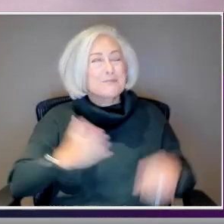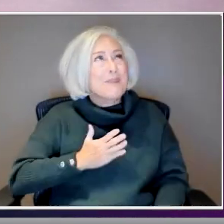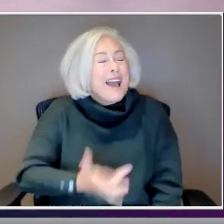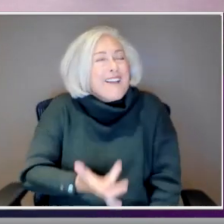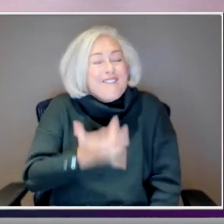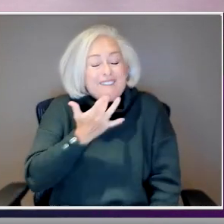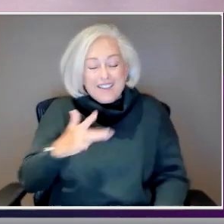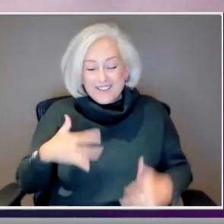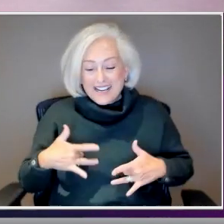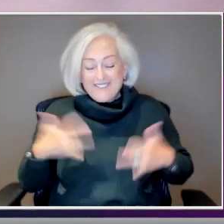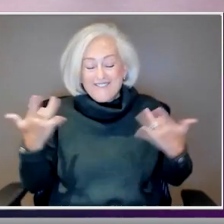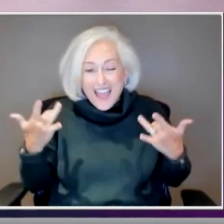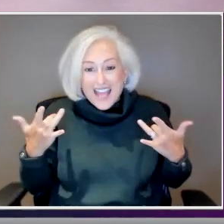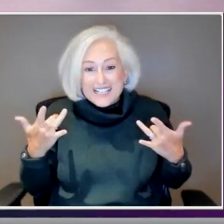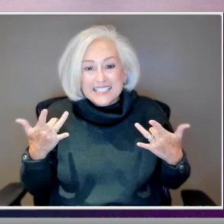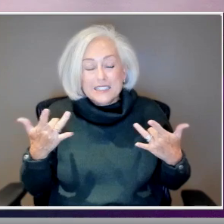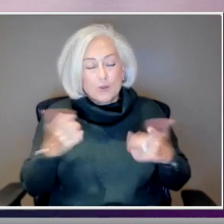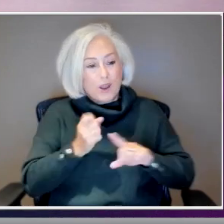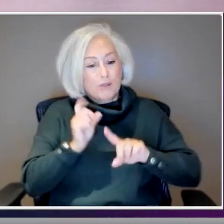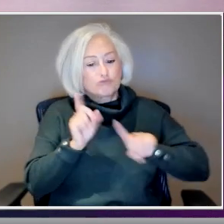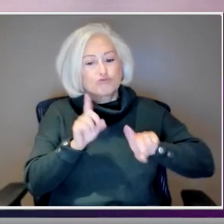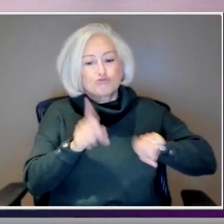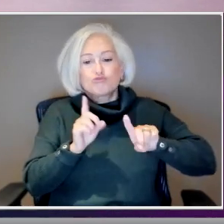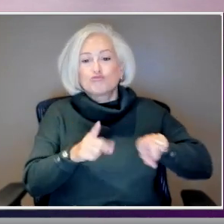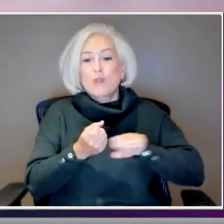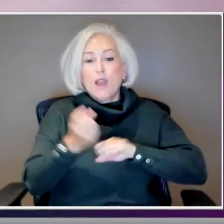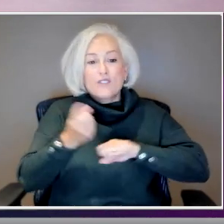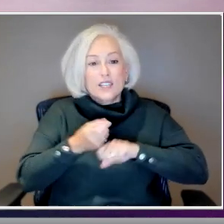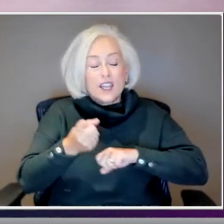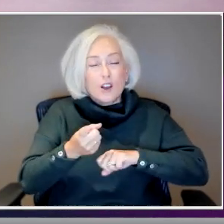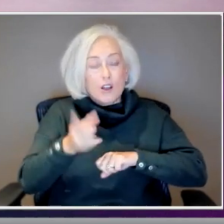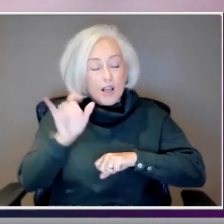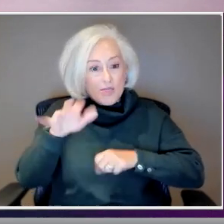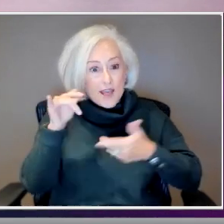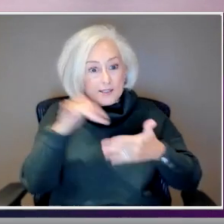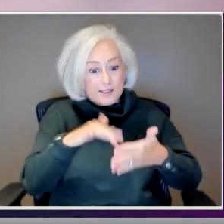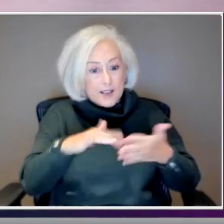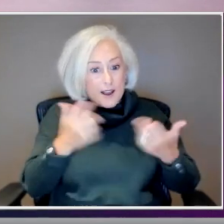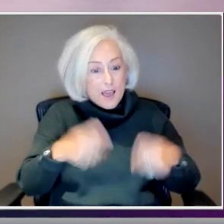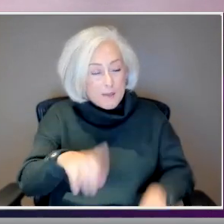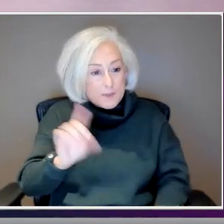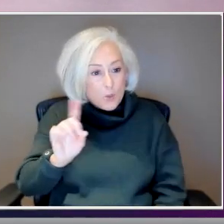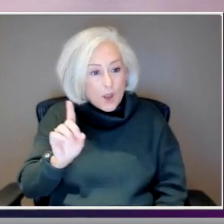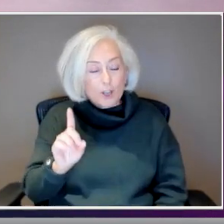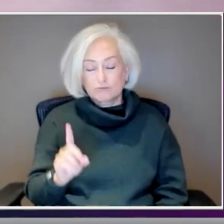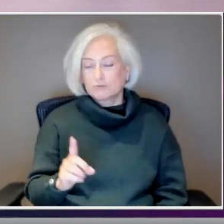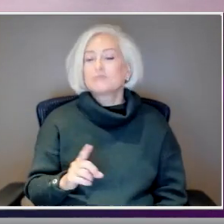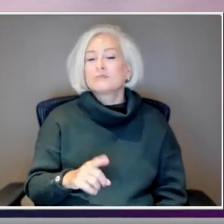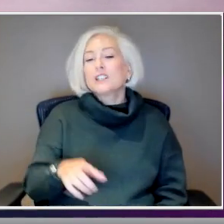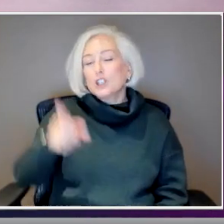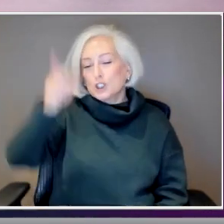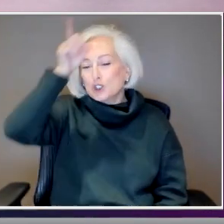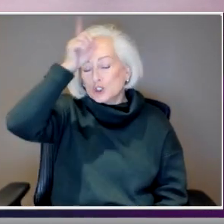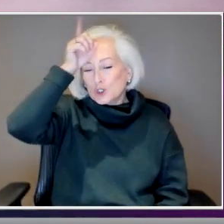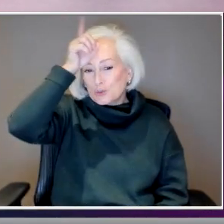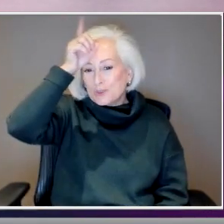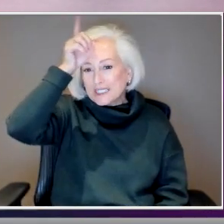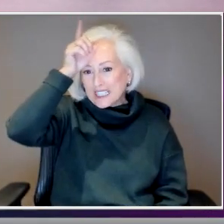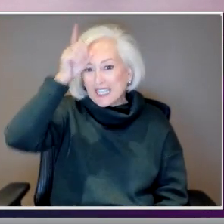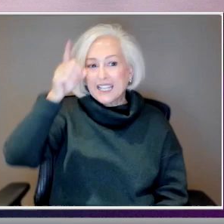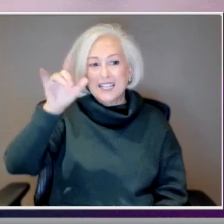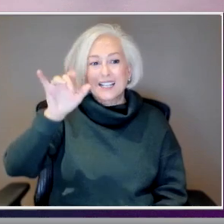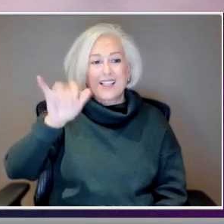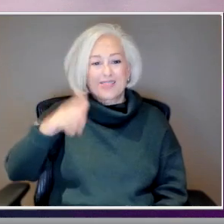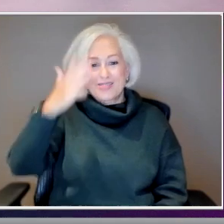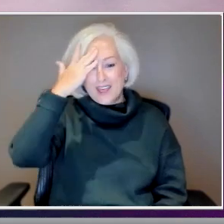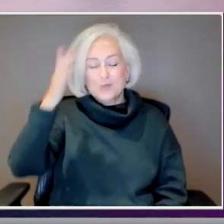Kansas City. We go every year. So where was this study done? In Germany. So in Germany, they have a lot of beer too. Munich Brew, that's what Oktoberfest. And